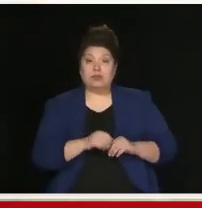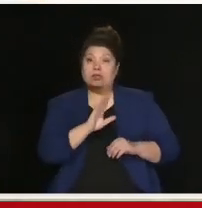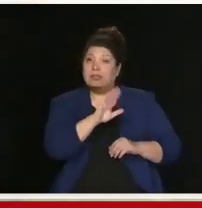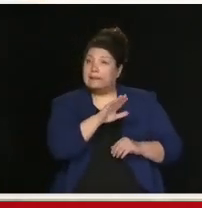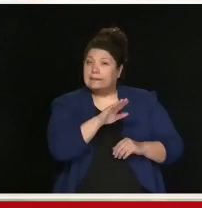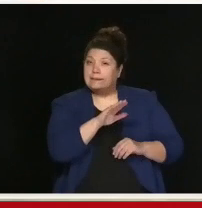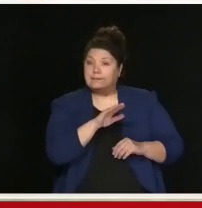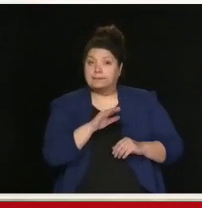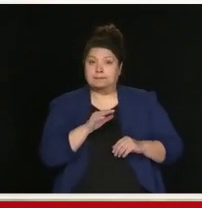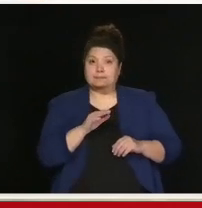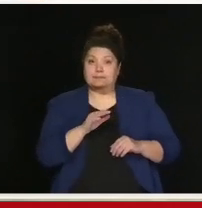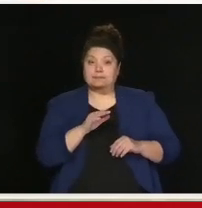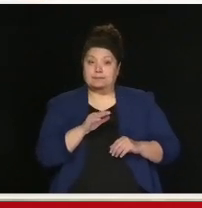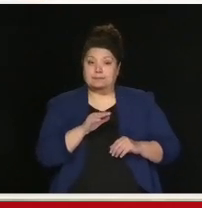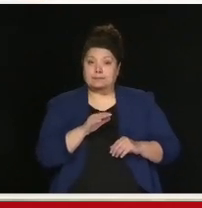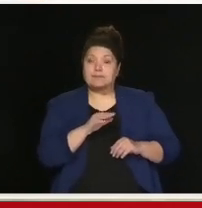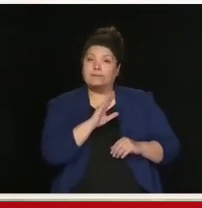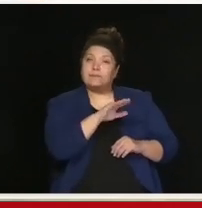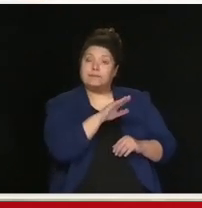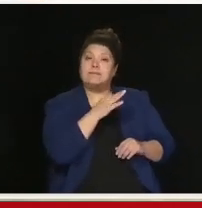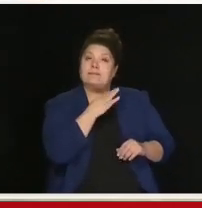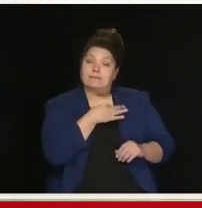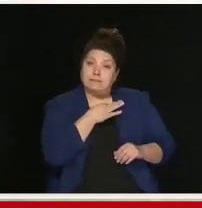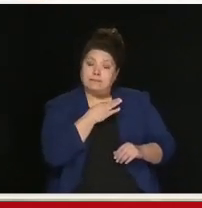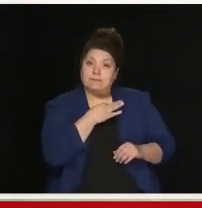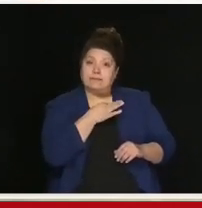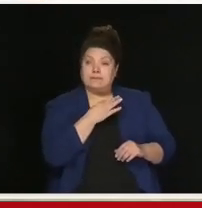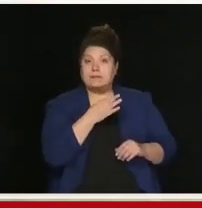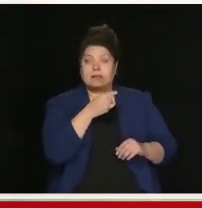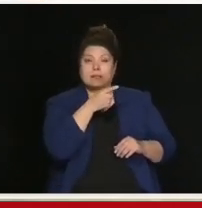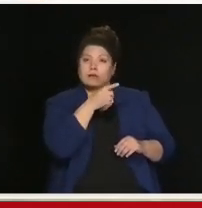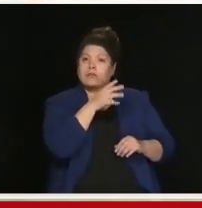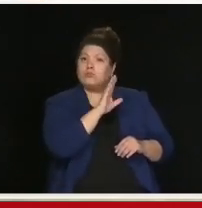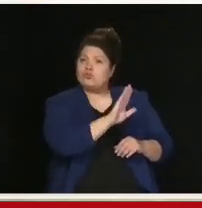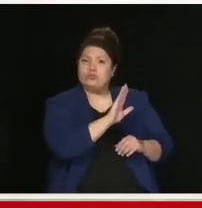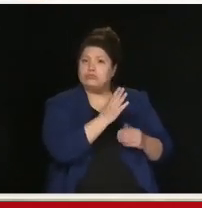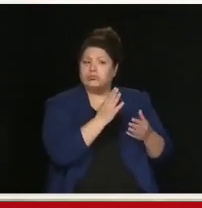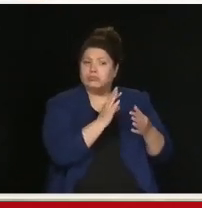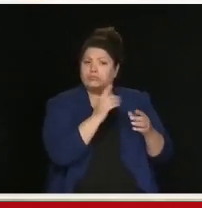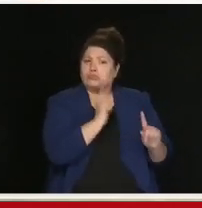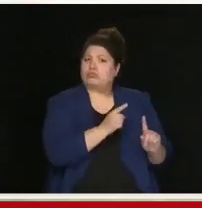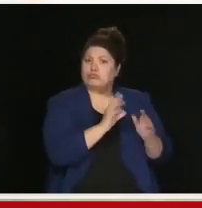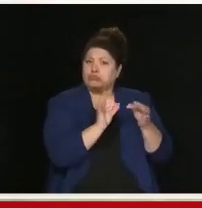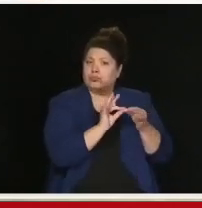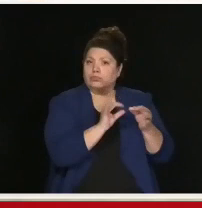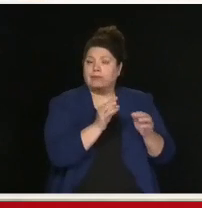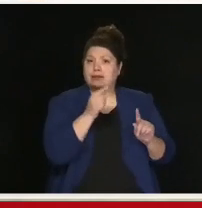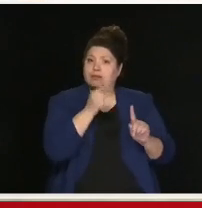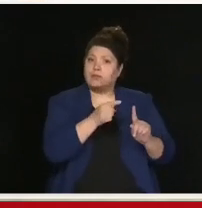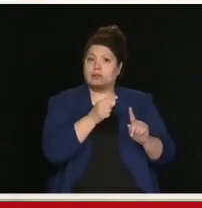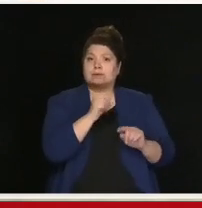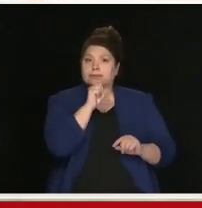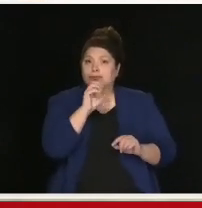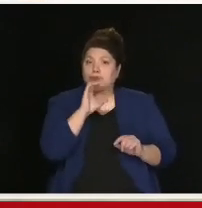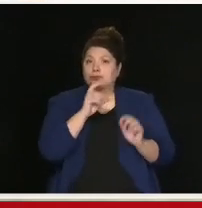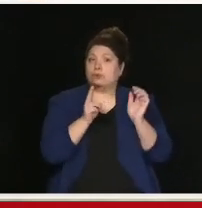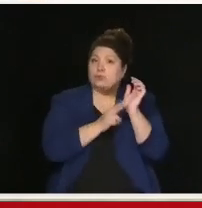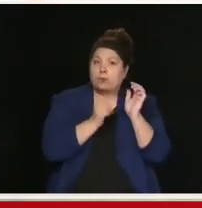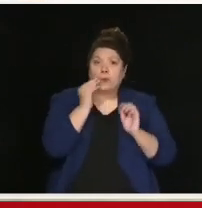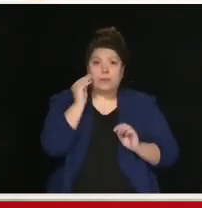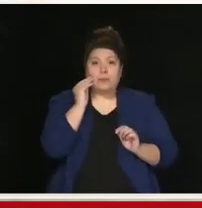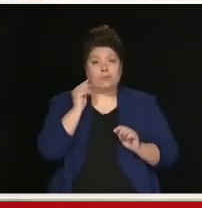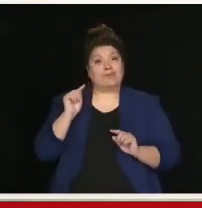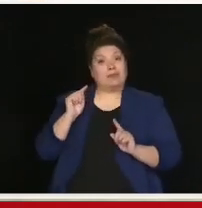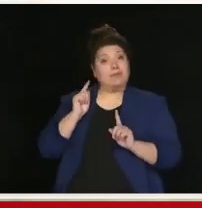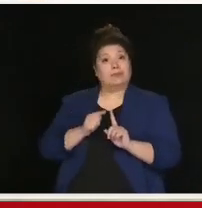To follow up, Mr. Trudeau, I'd like to hear you on the long-term care center in Quebec and the